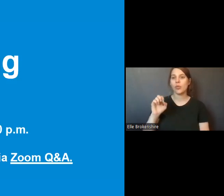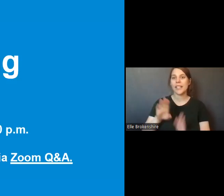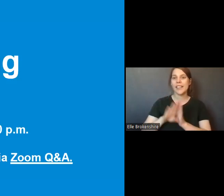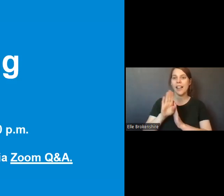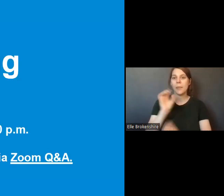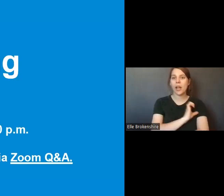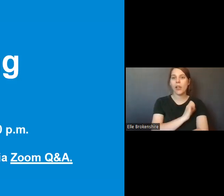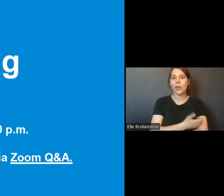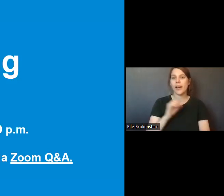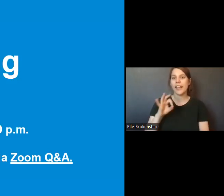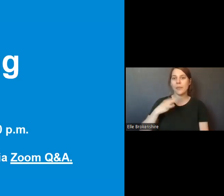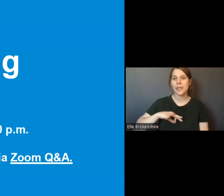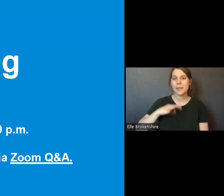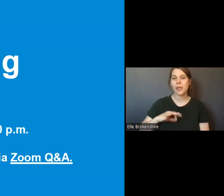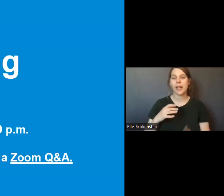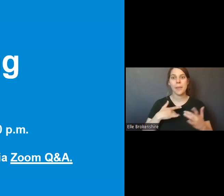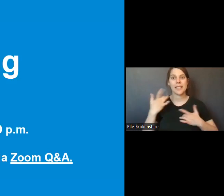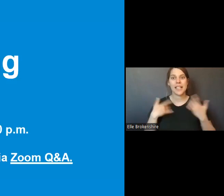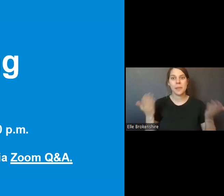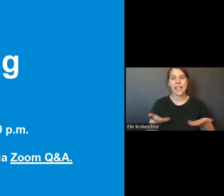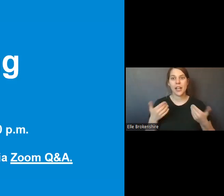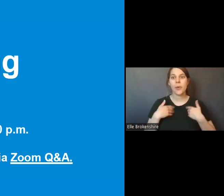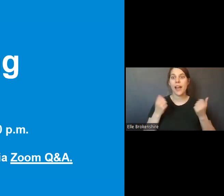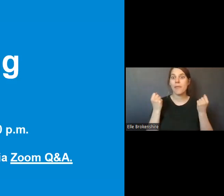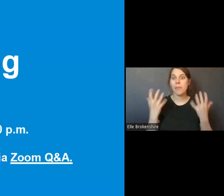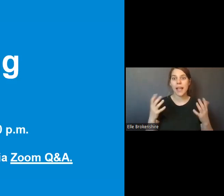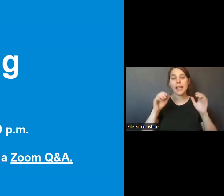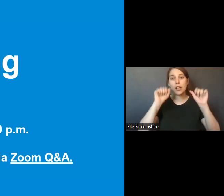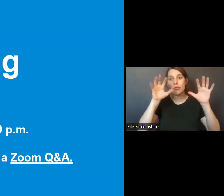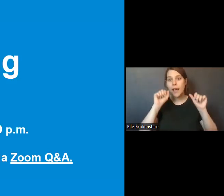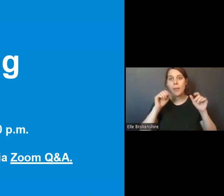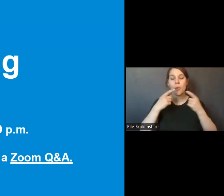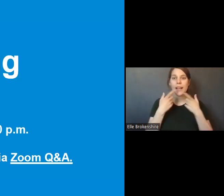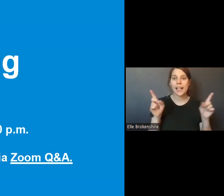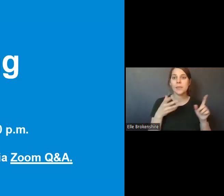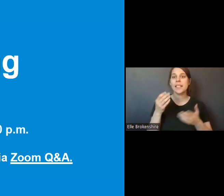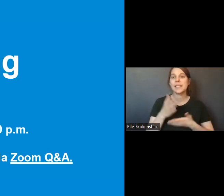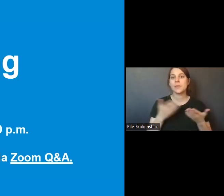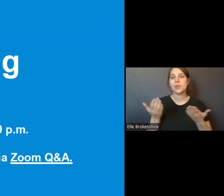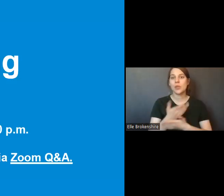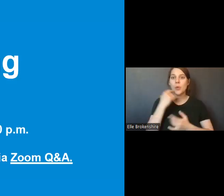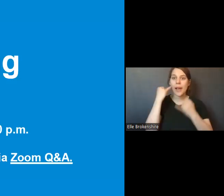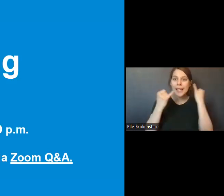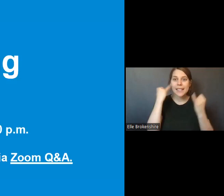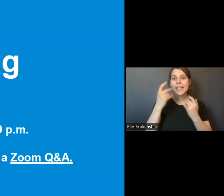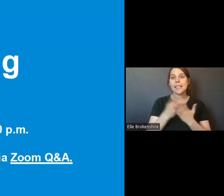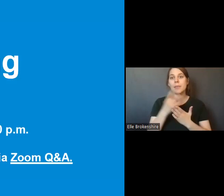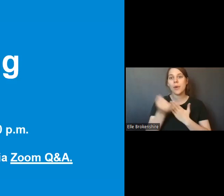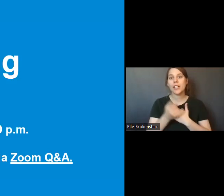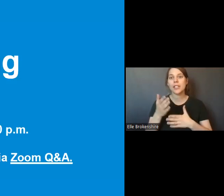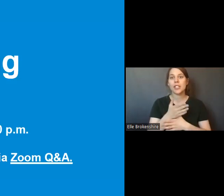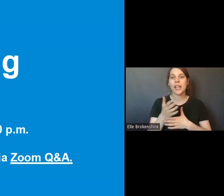excited to be here. We have a lot of incredible announcements and some new ideas and some new projects to share with the